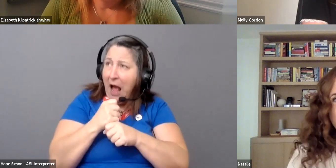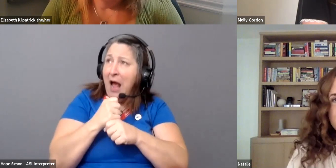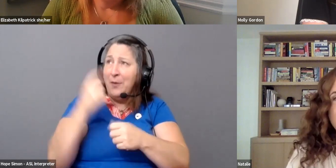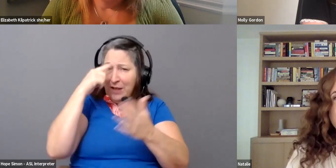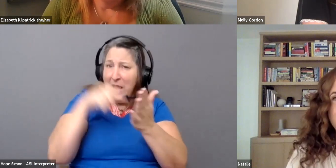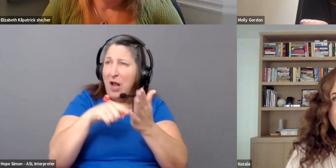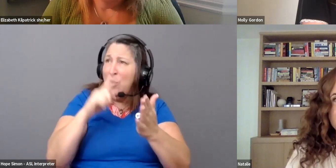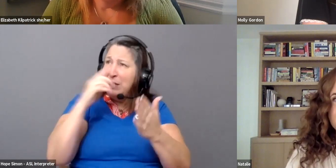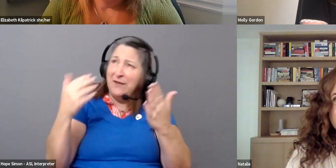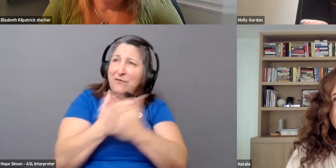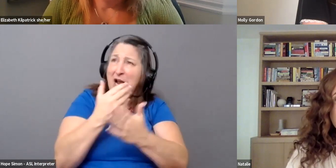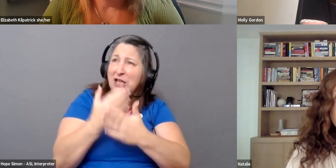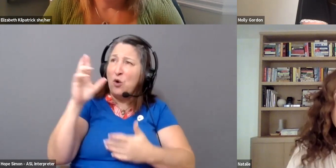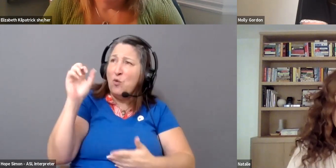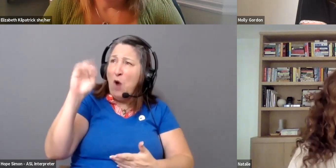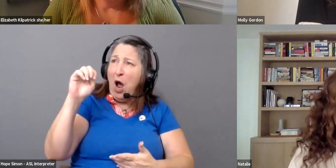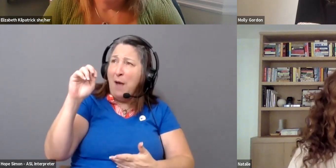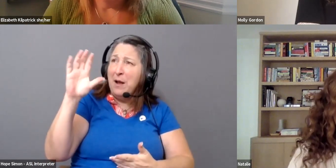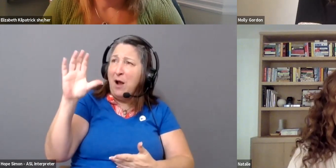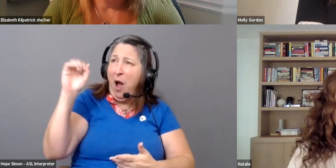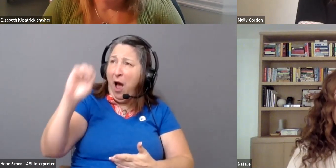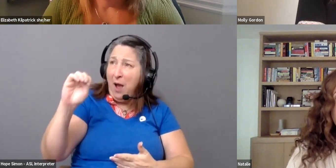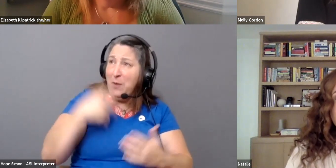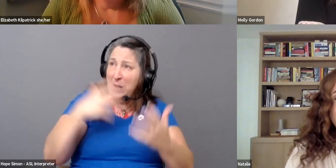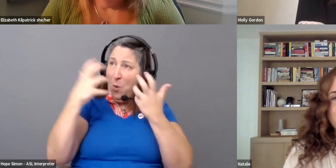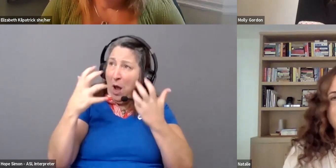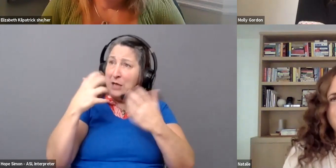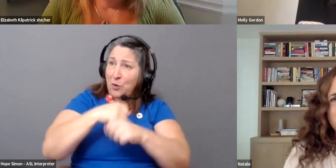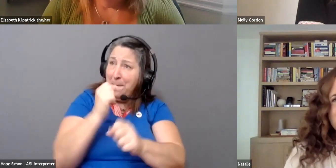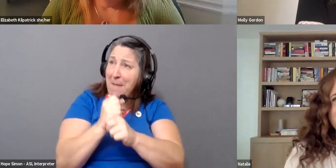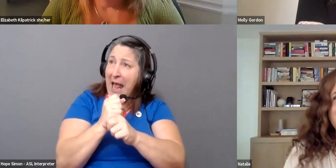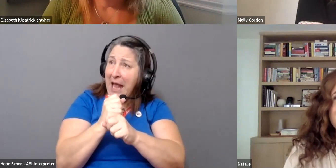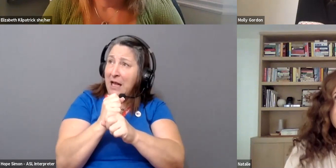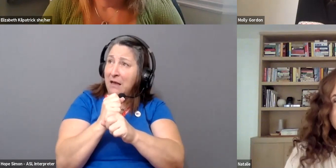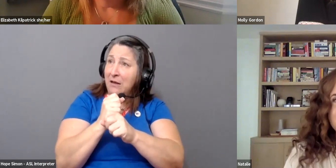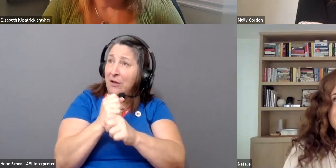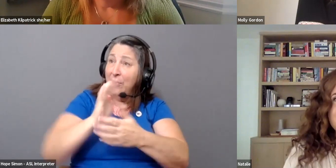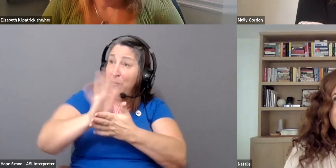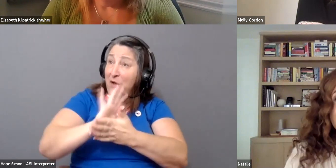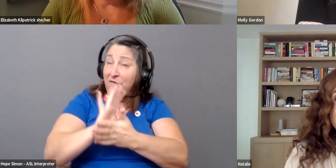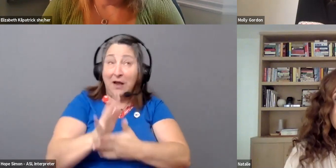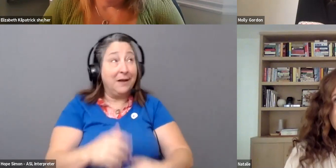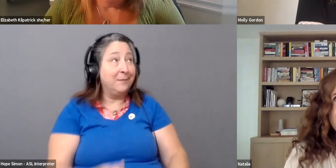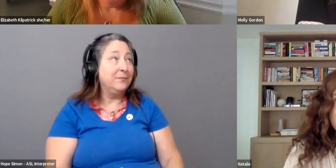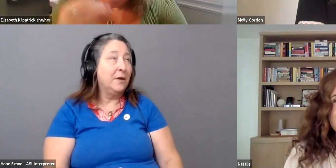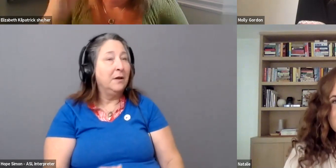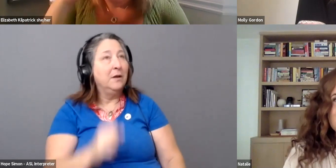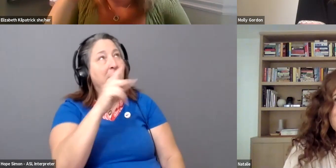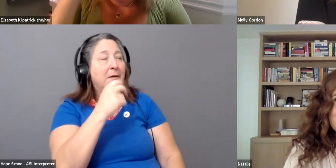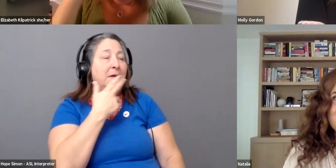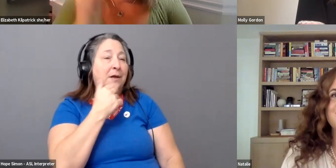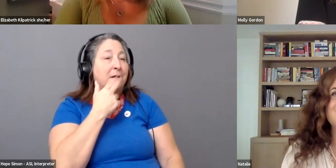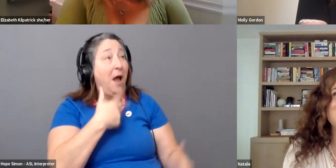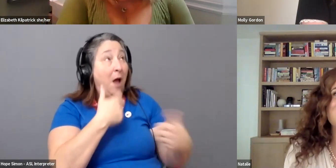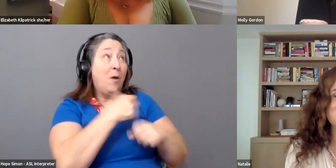fresh rom-com, and, we'd like to make the movie. And I was like, well, okay, cute joke. I want to make the movie